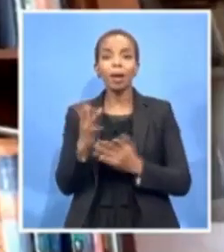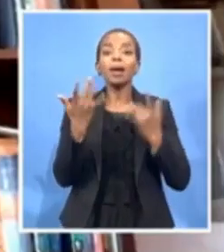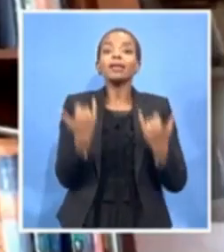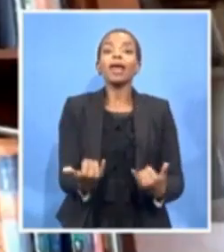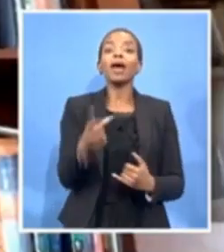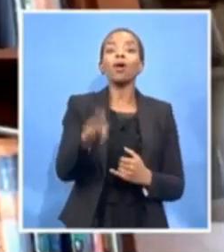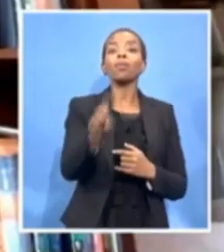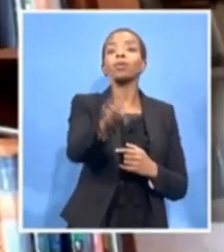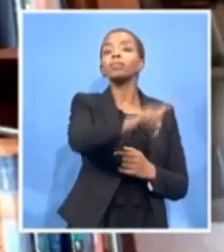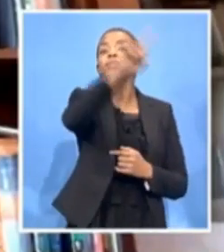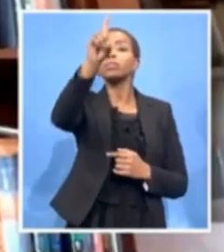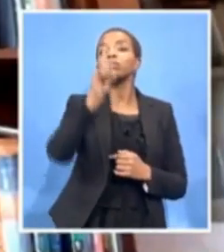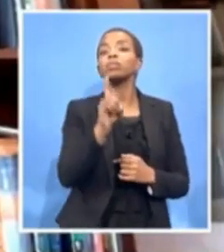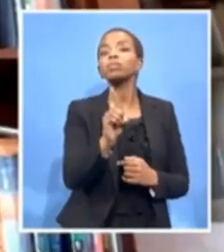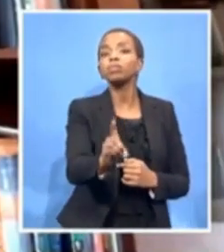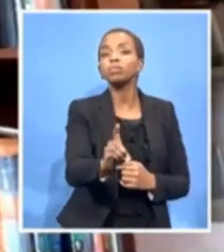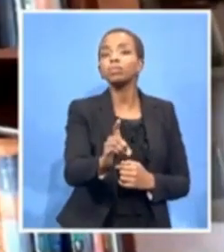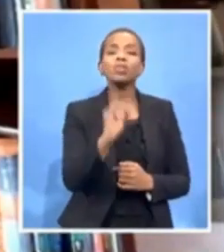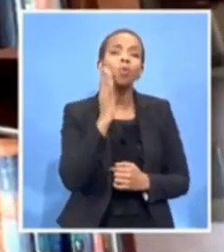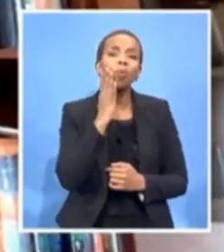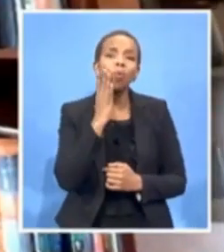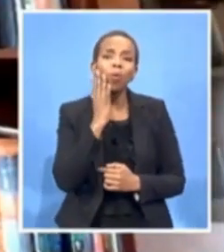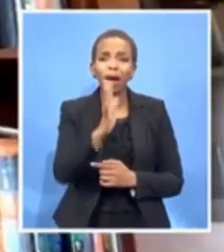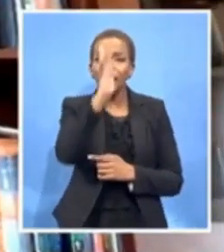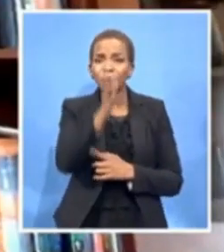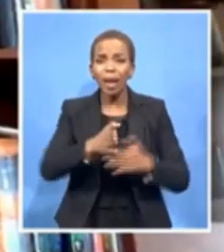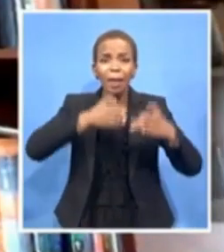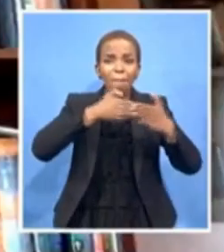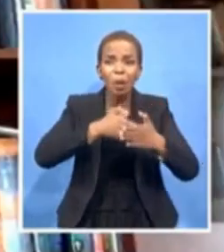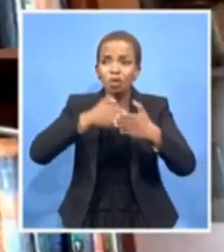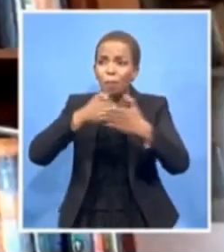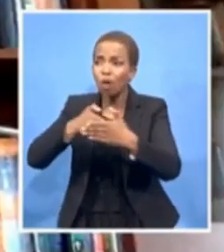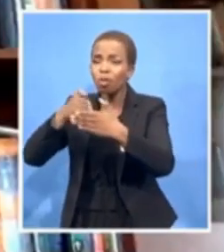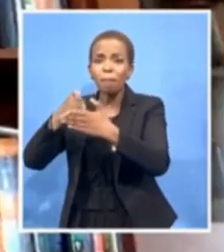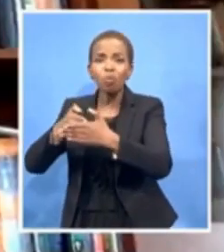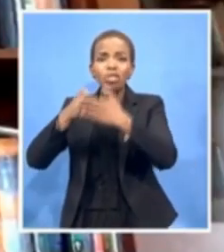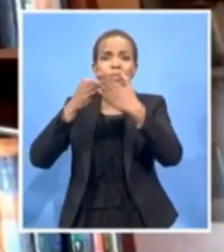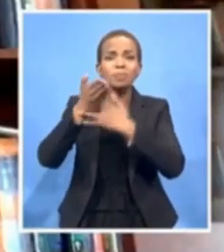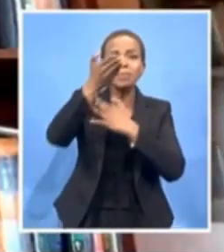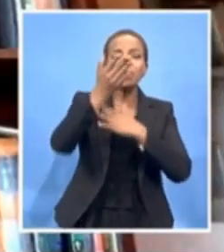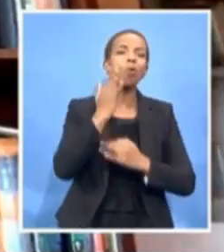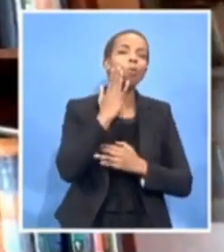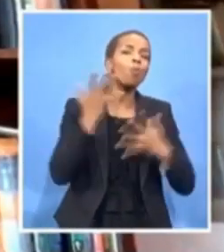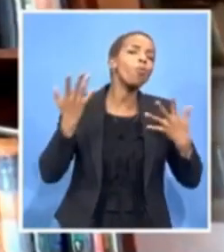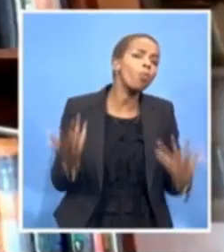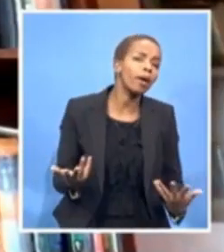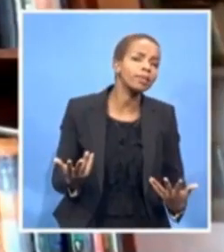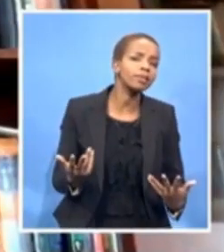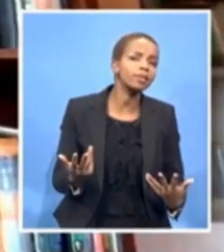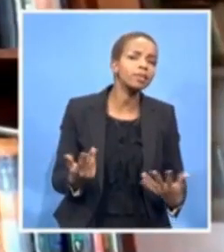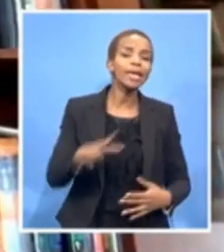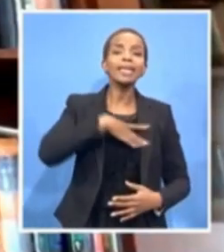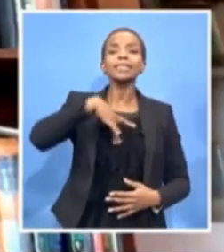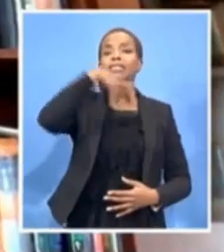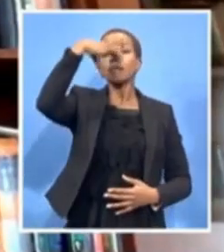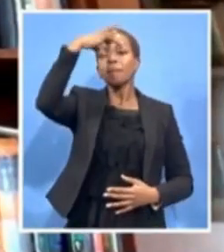dissolve all these boundaries? When will it be possible in the spirit of Pan-Africanism that